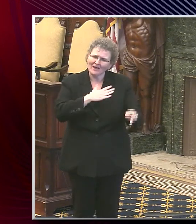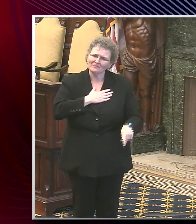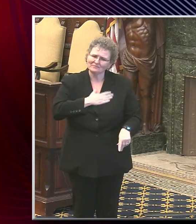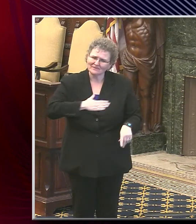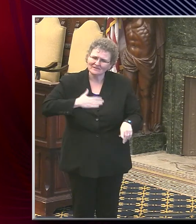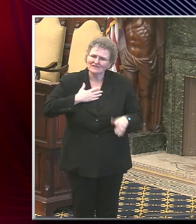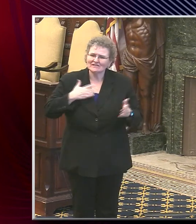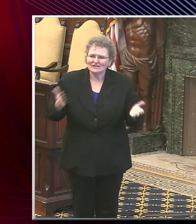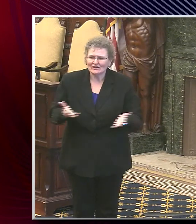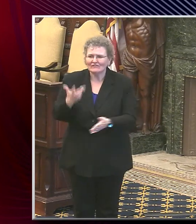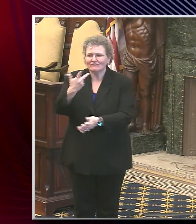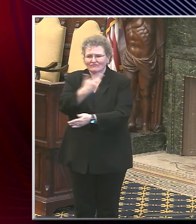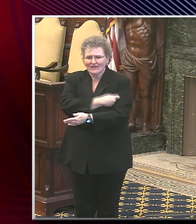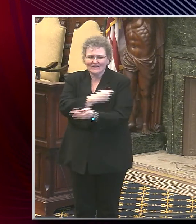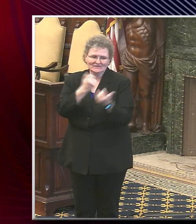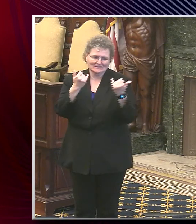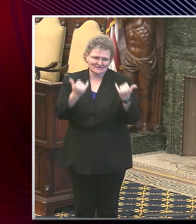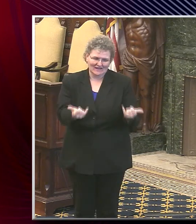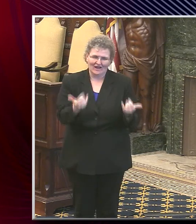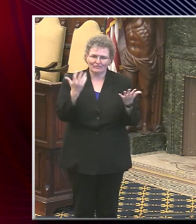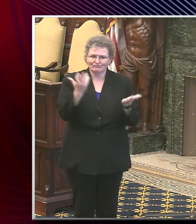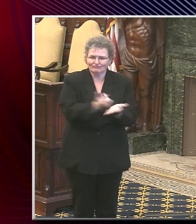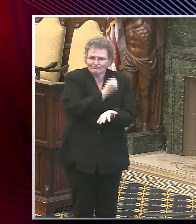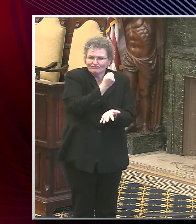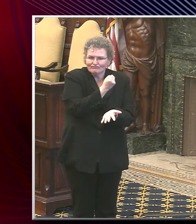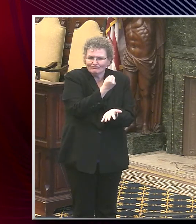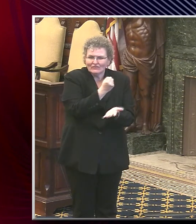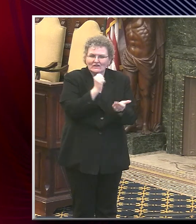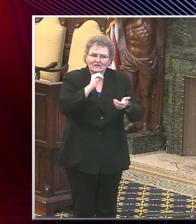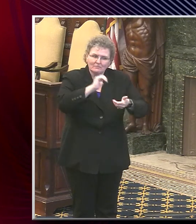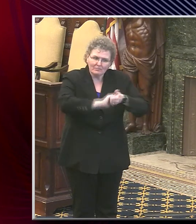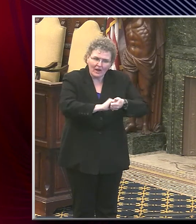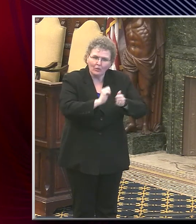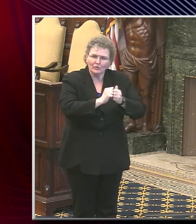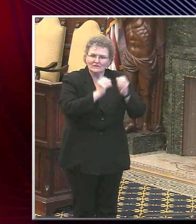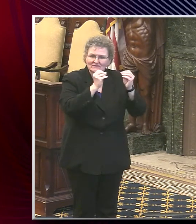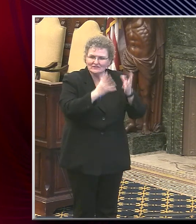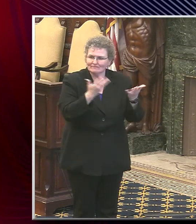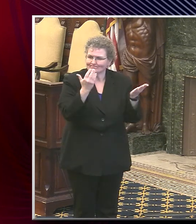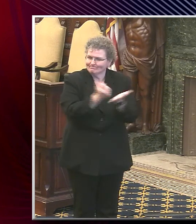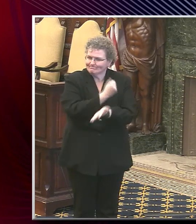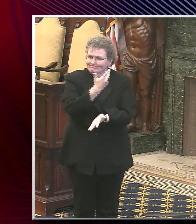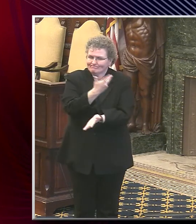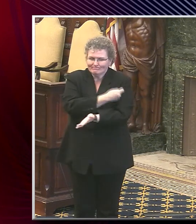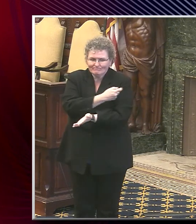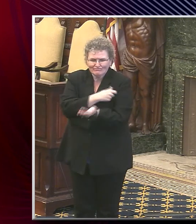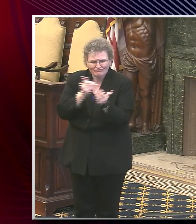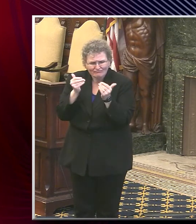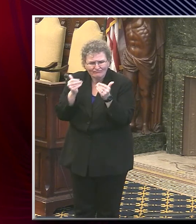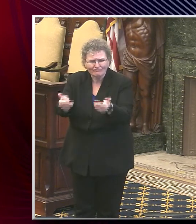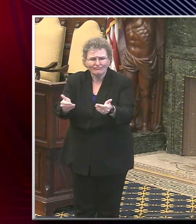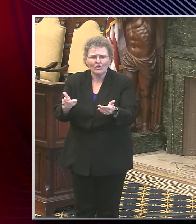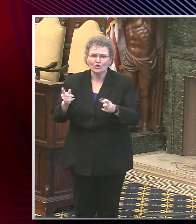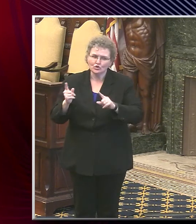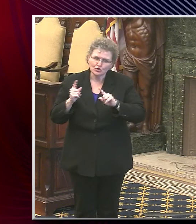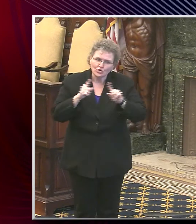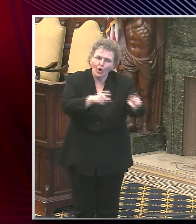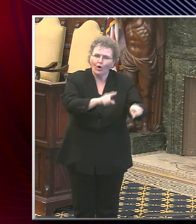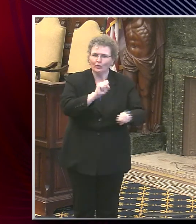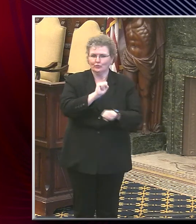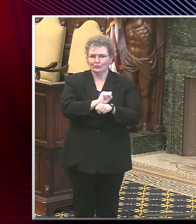vaccine. We're making special arrangements for teachers because they do a special job with our children, and I would go to work.